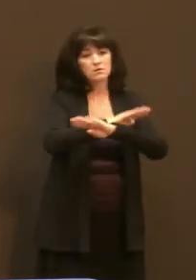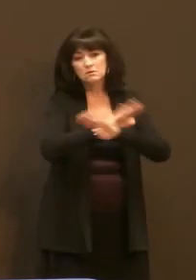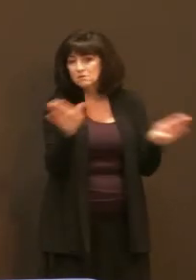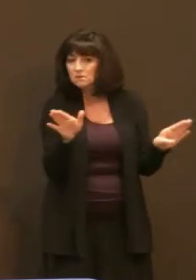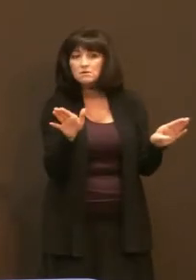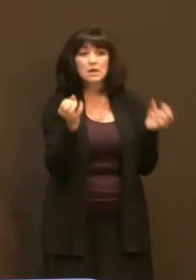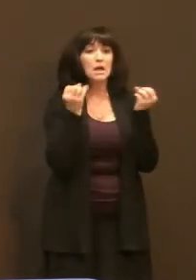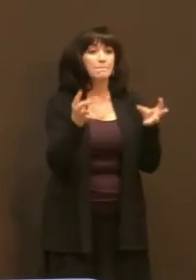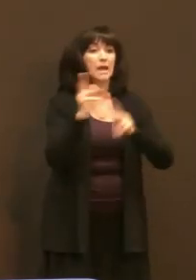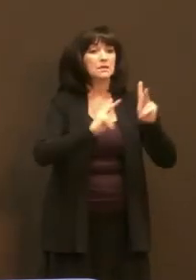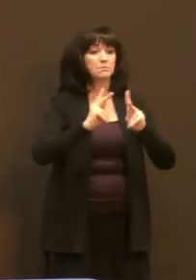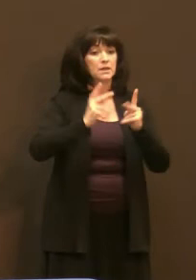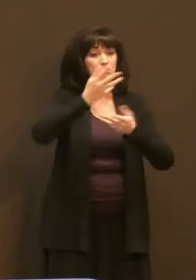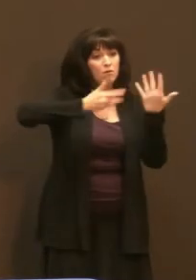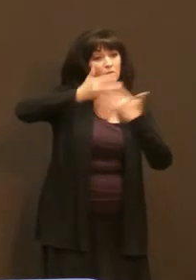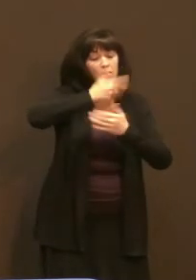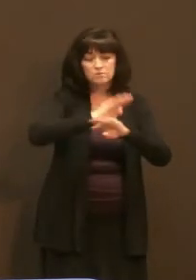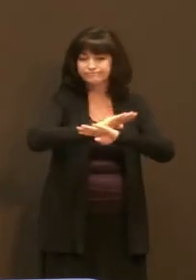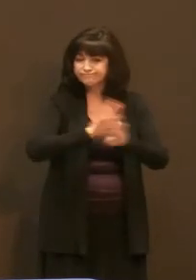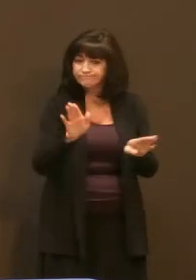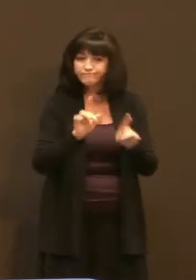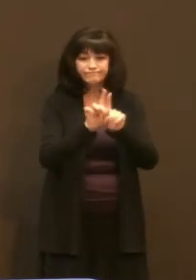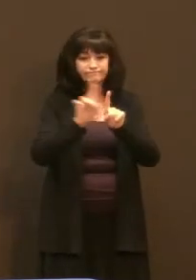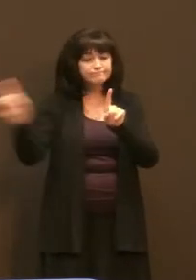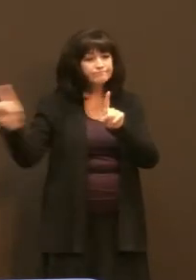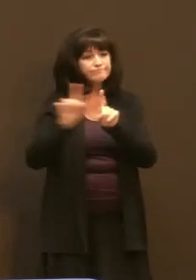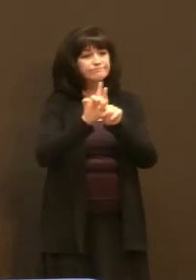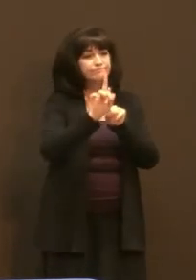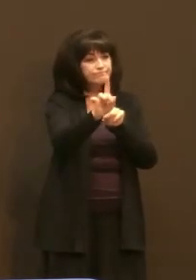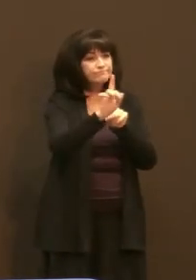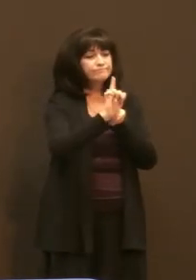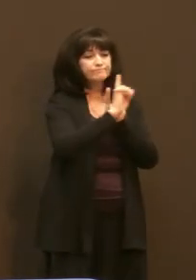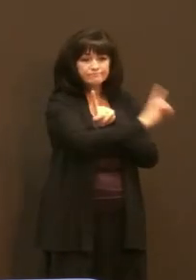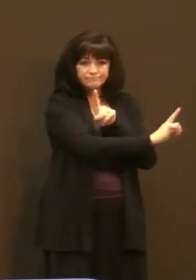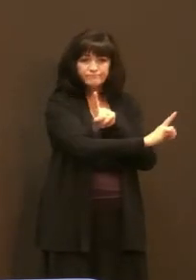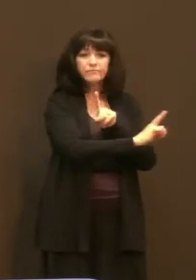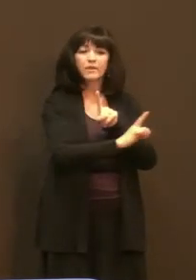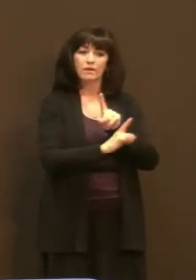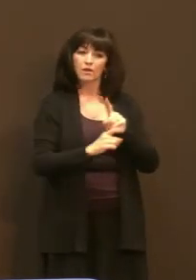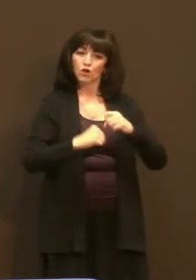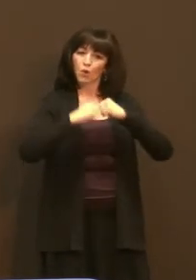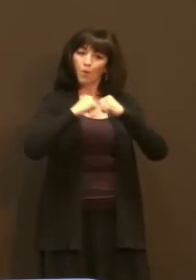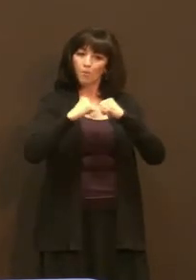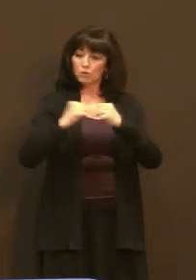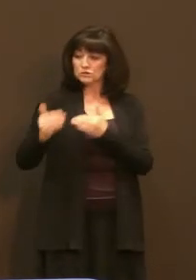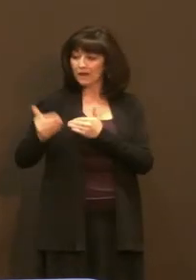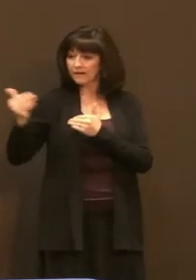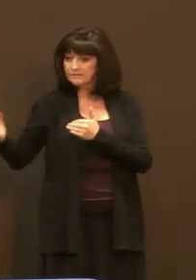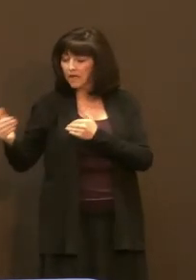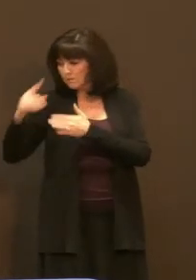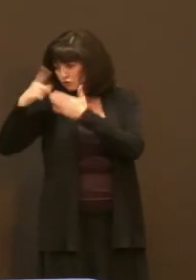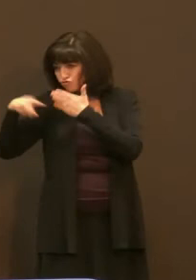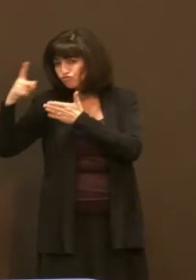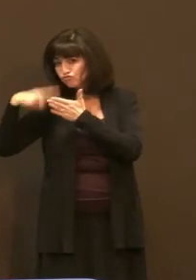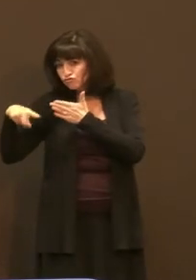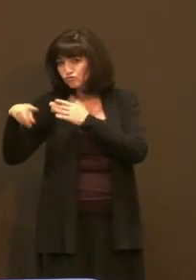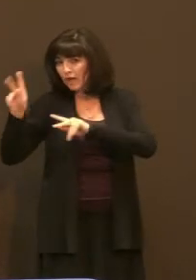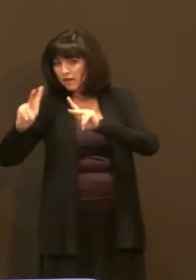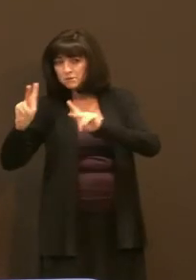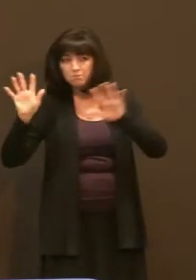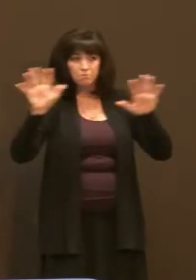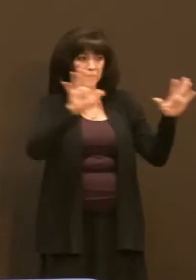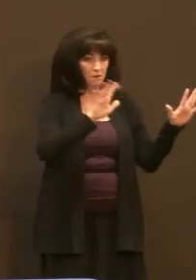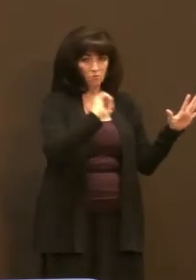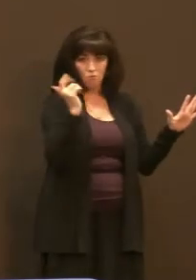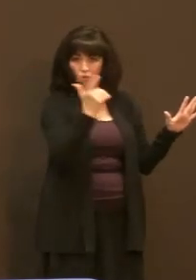gatherings, making sure that we're doing everything we can to protect our neighbors and that our neighbors are doing everything they can to